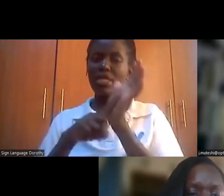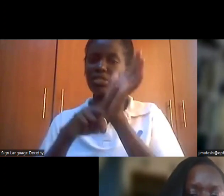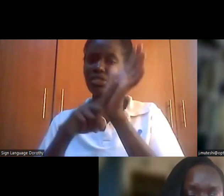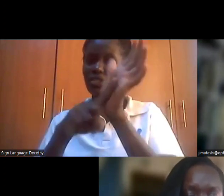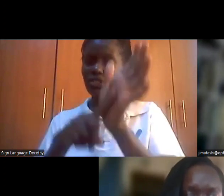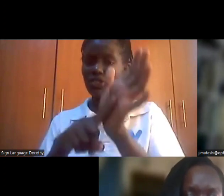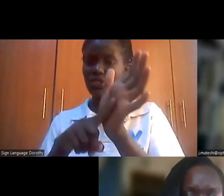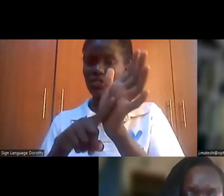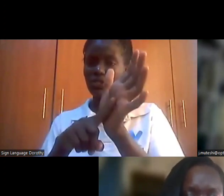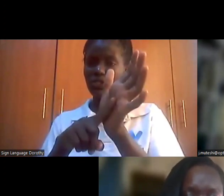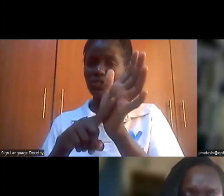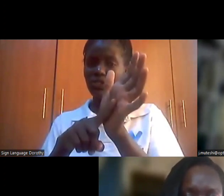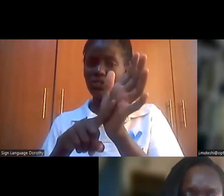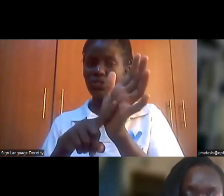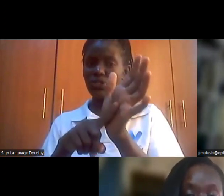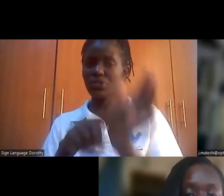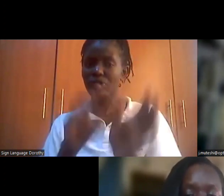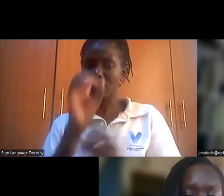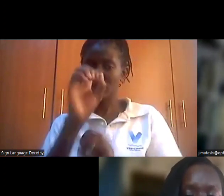happening. This is from a